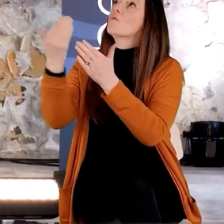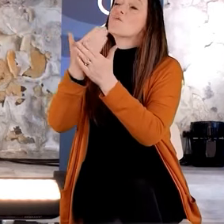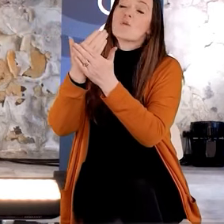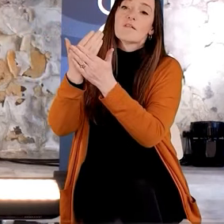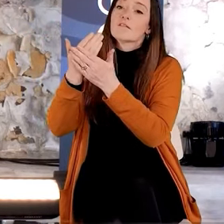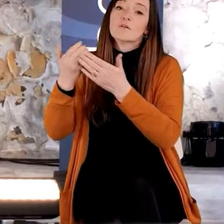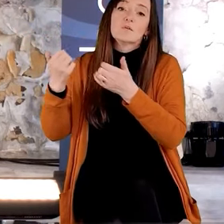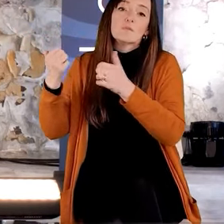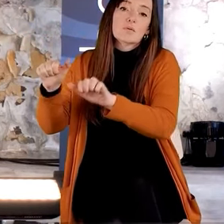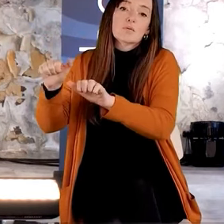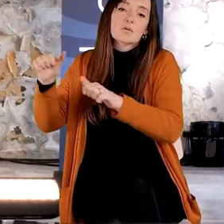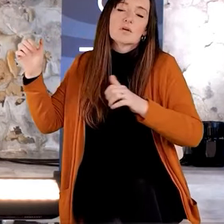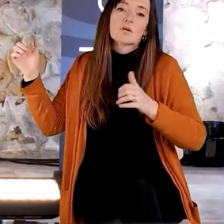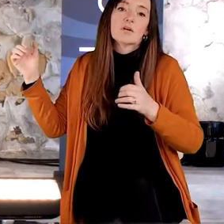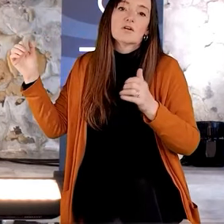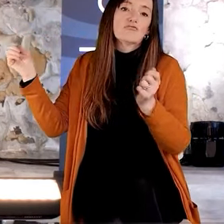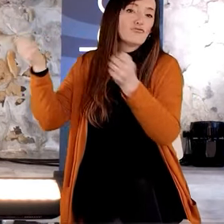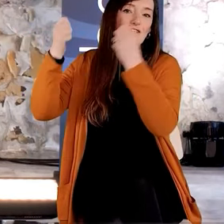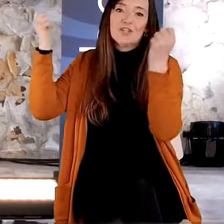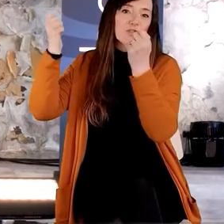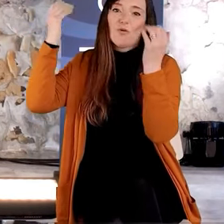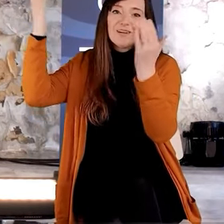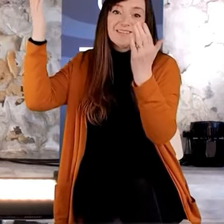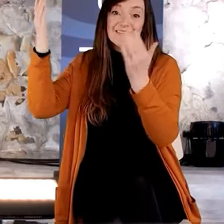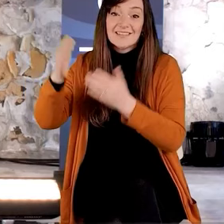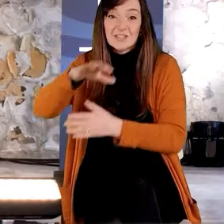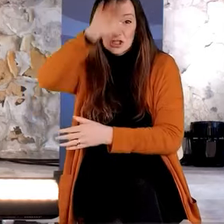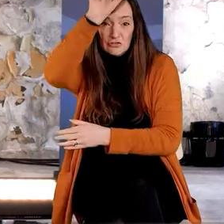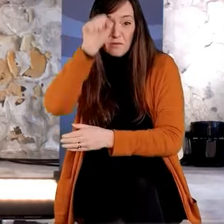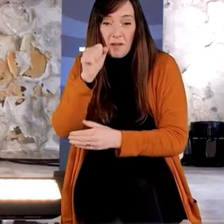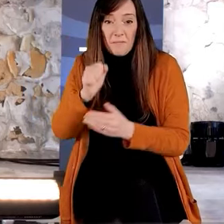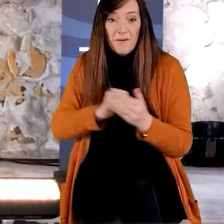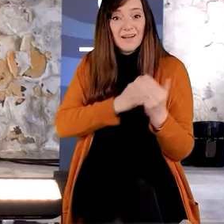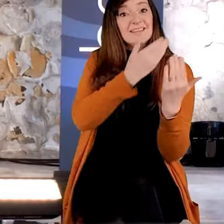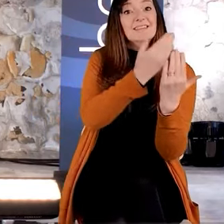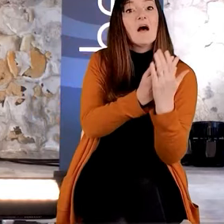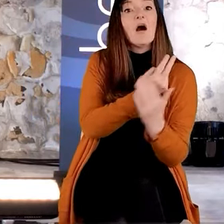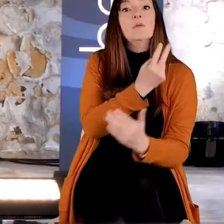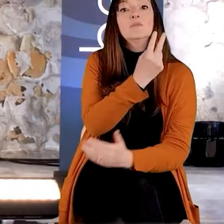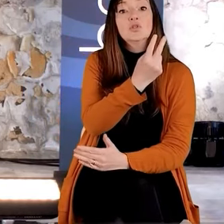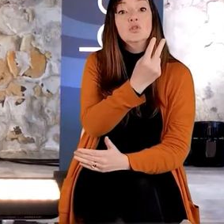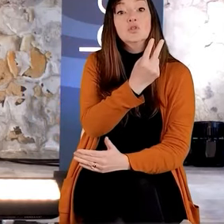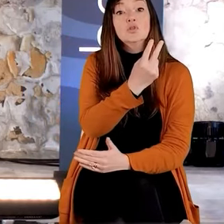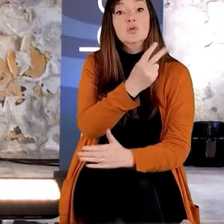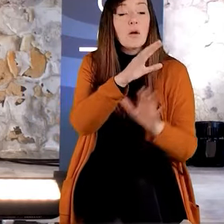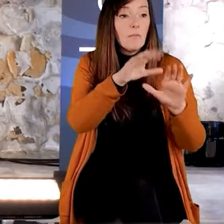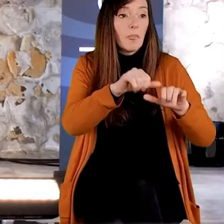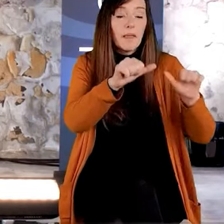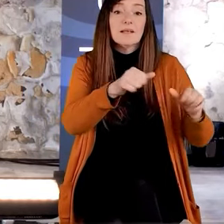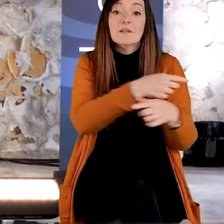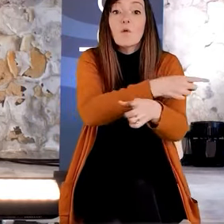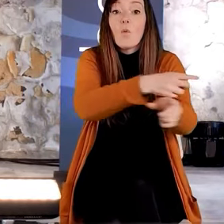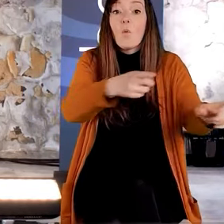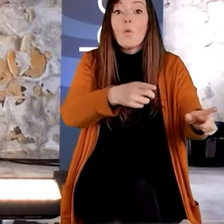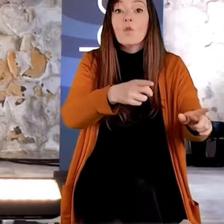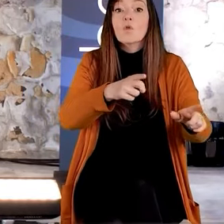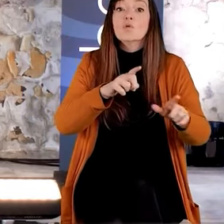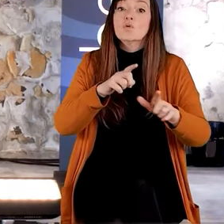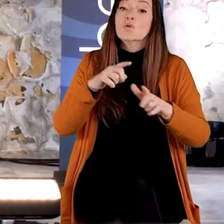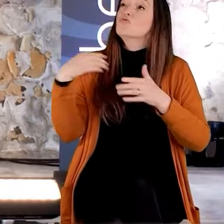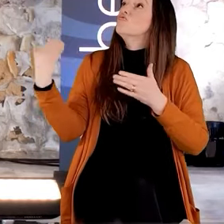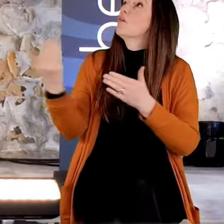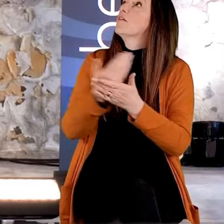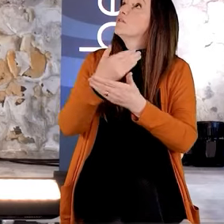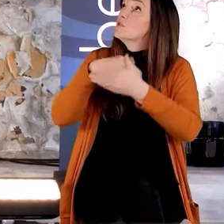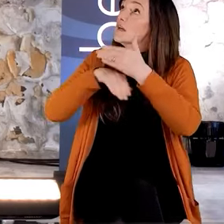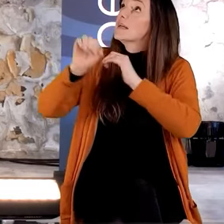you rejoice. We had that back in Psalm 2. Blessed are all who take refuge in God's King, God's Christ, God's